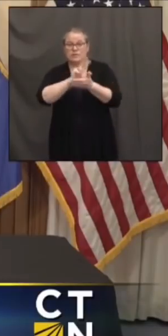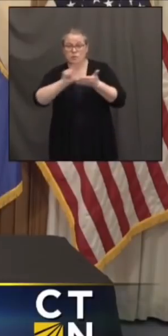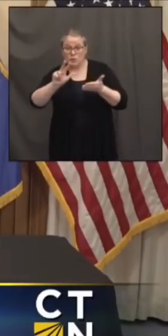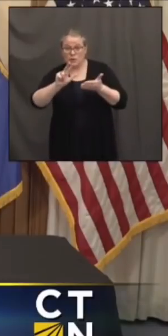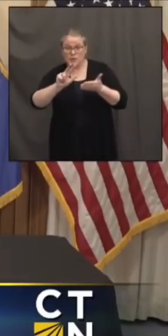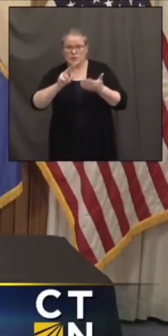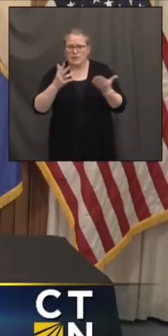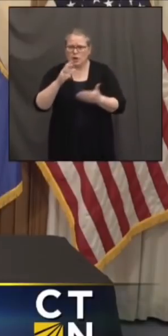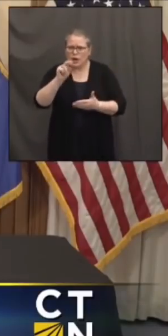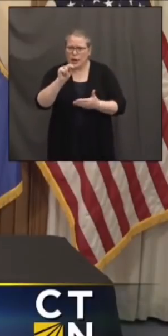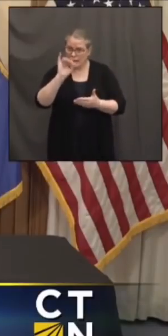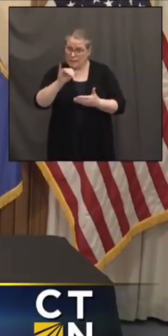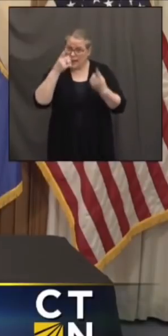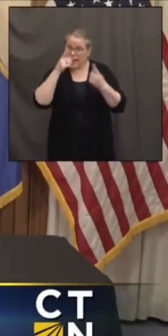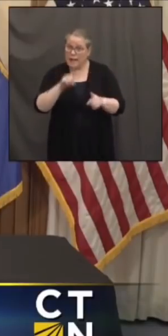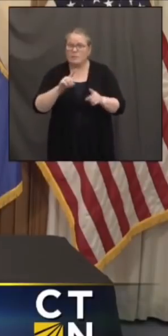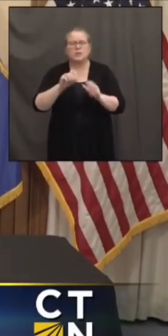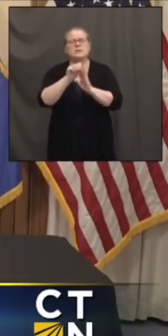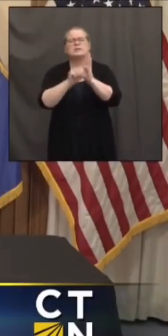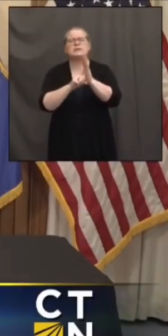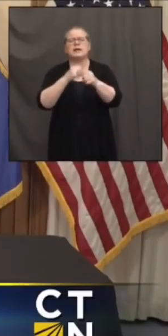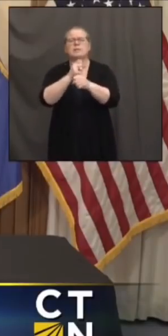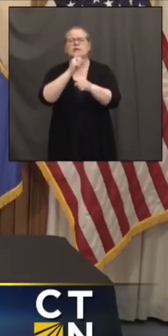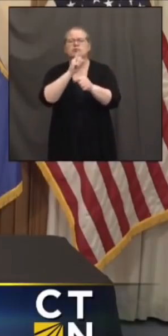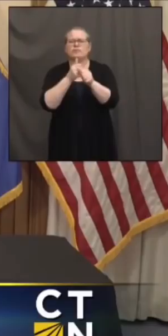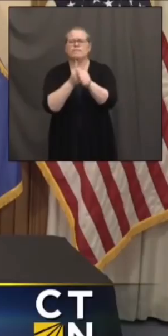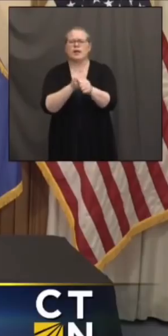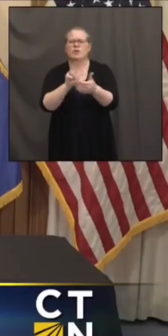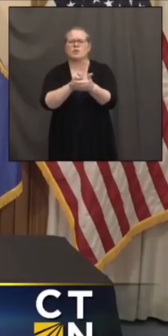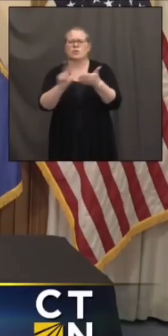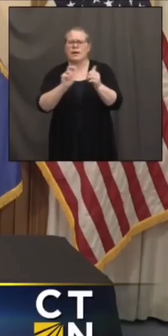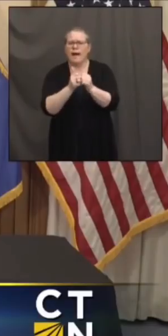state ensuring compliance with the 3-week timetable?